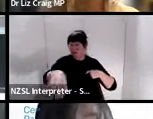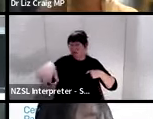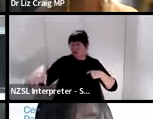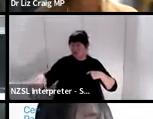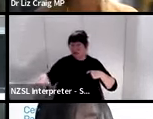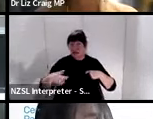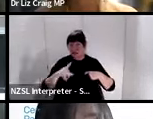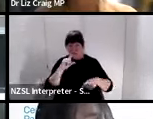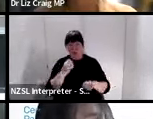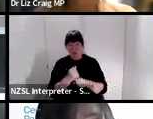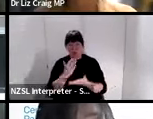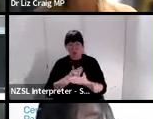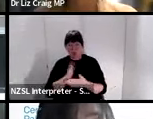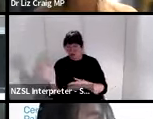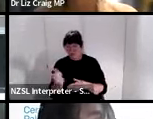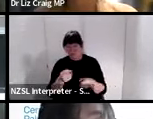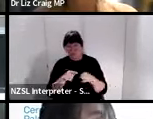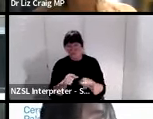government?